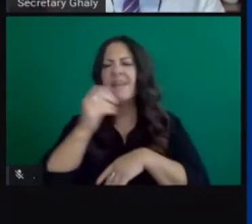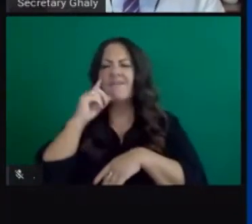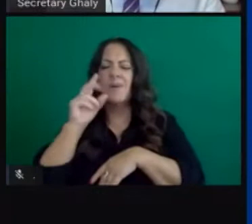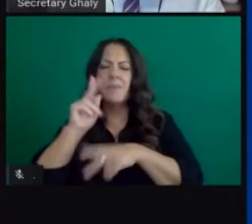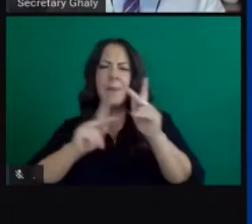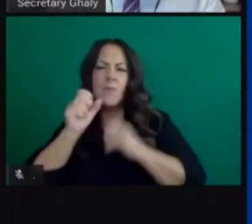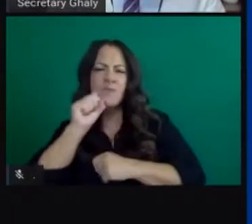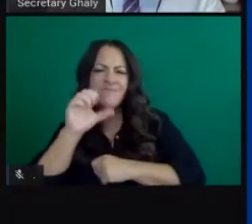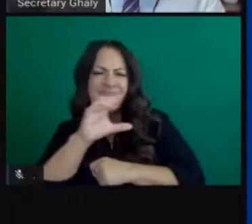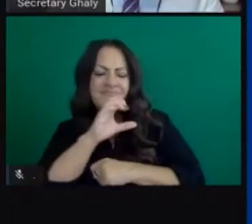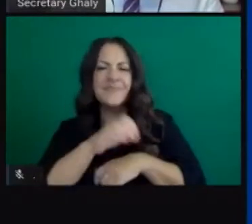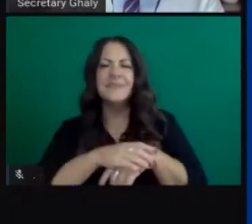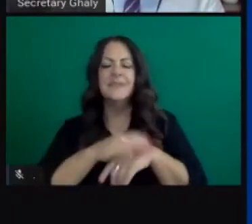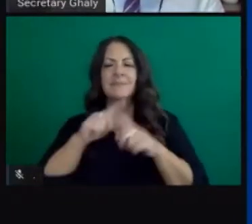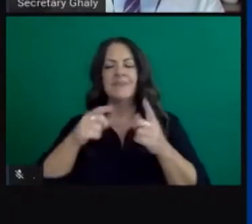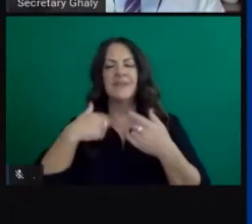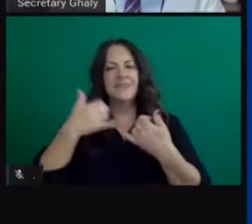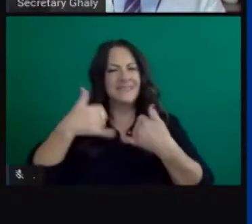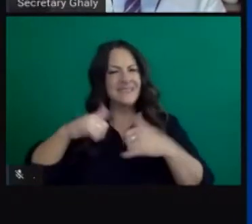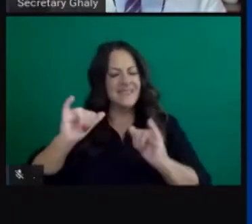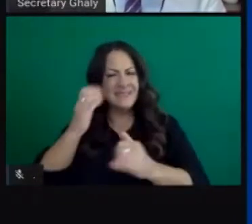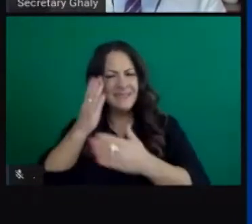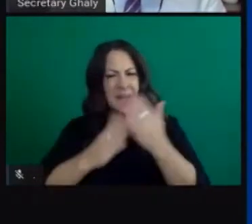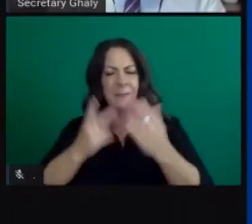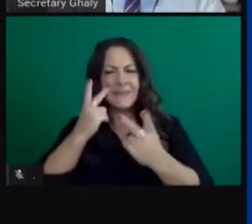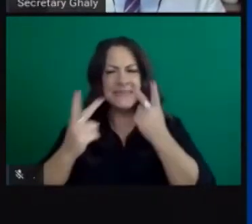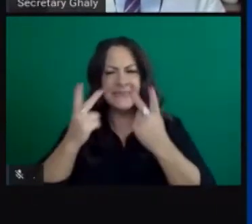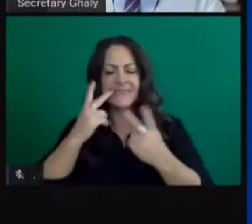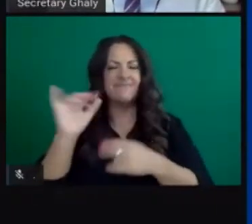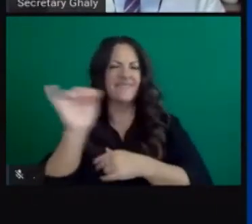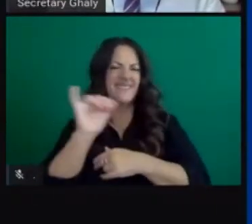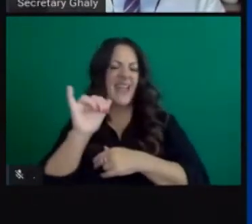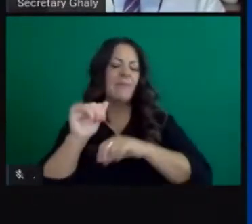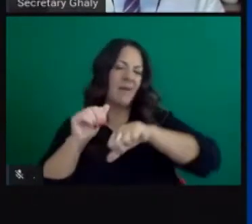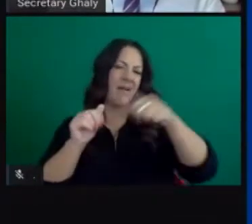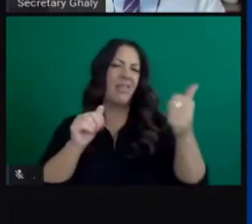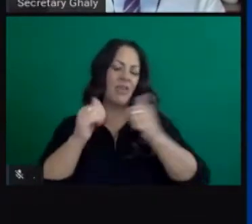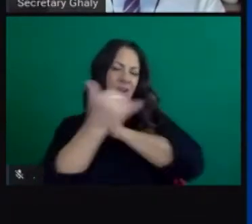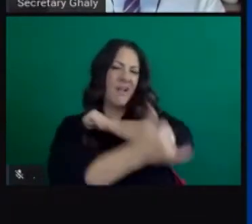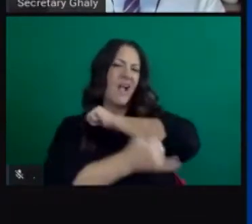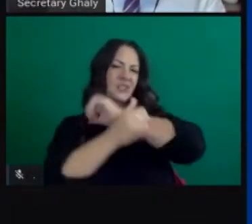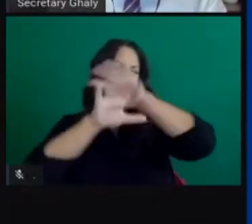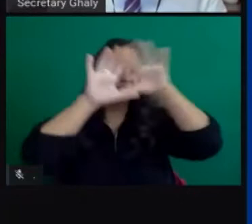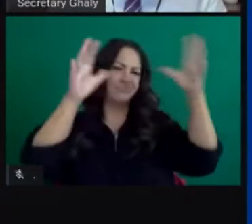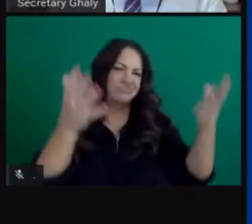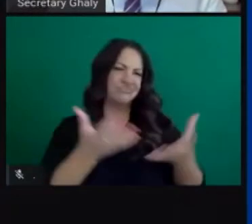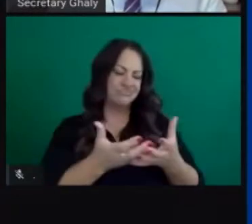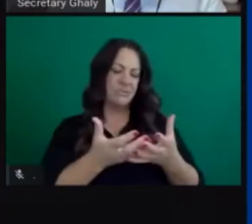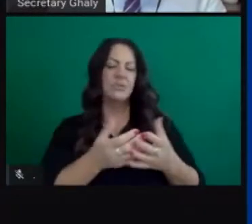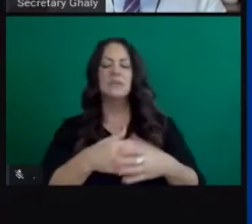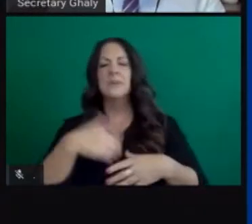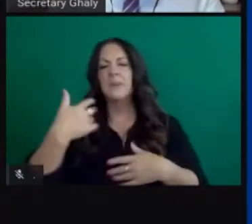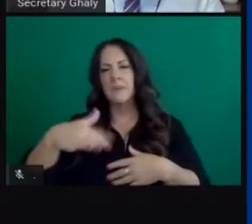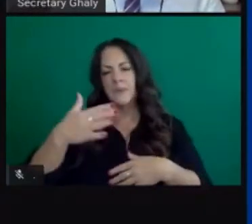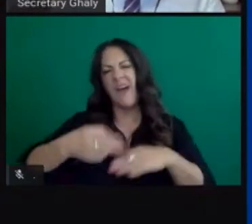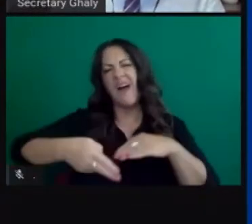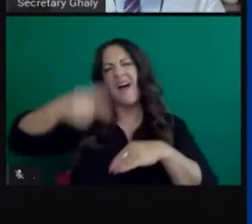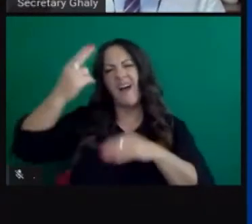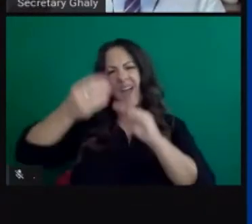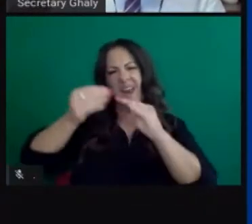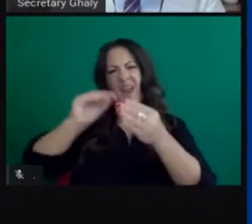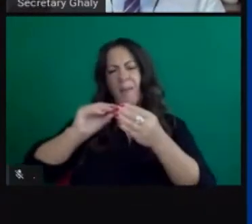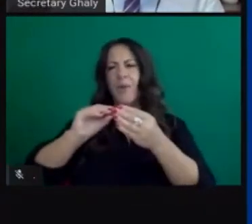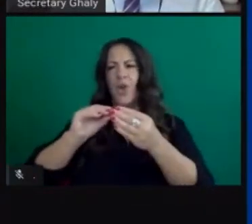early efforts, we still saw, just like so many parts of the globe and parts of the nation, saw a high number of cases in